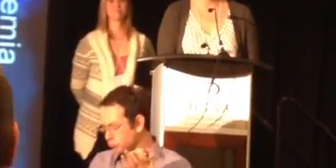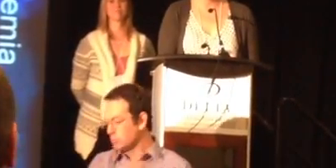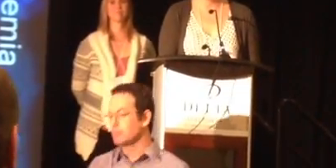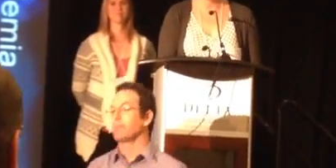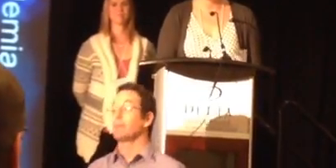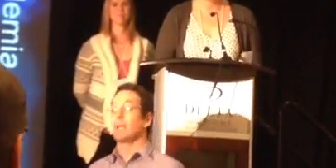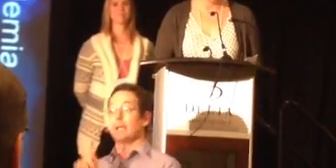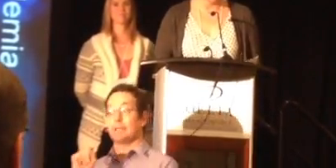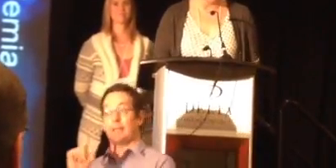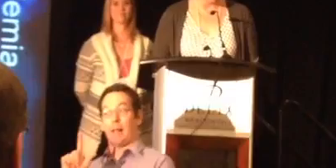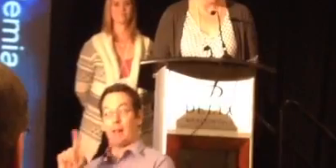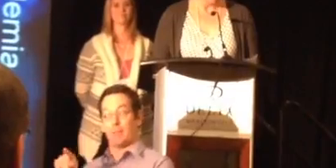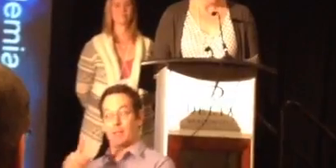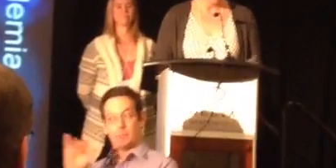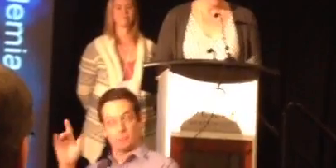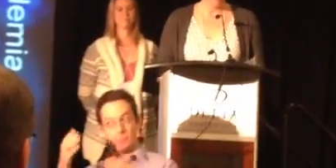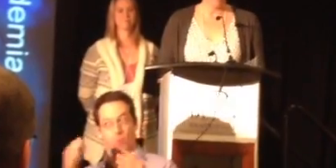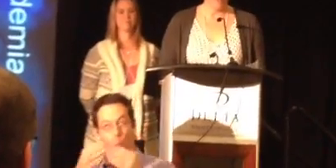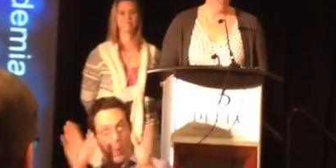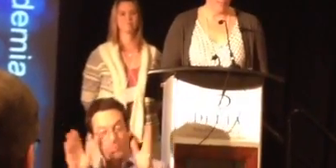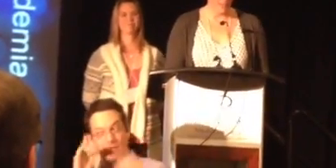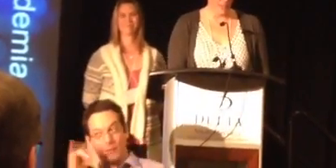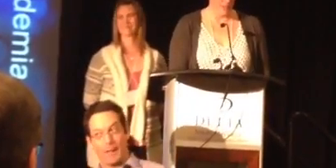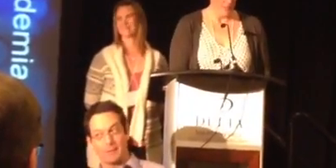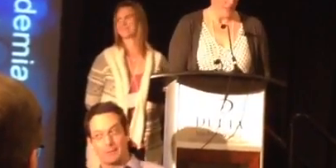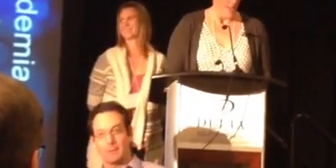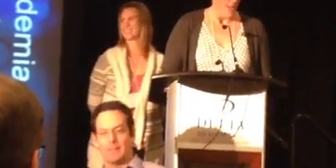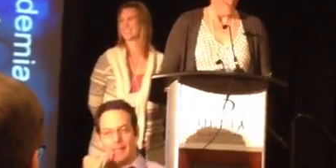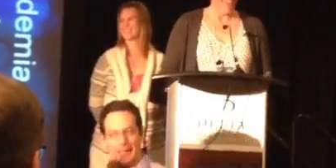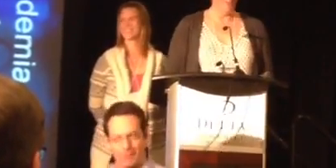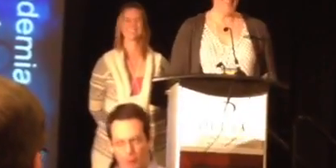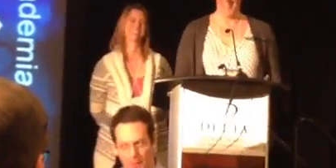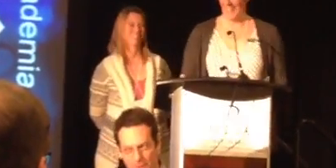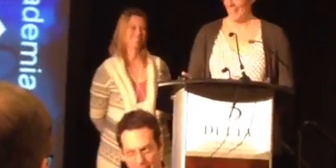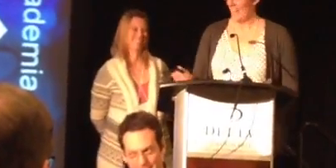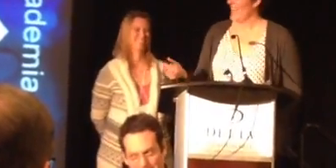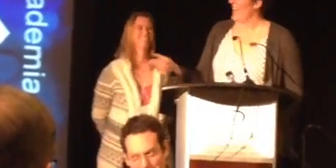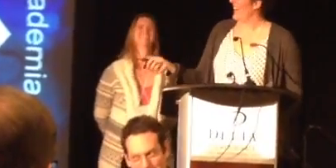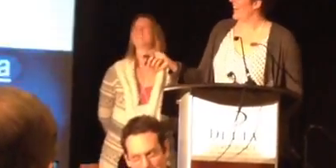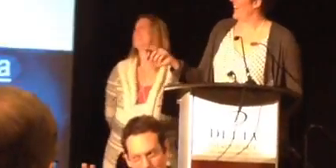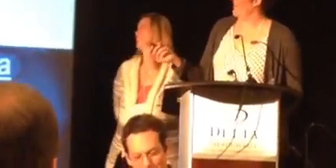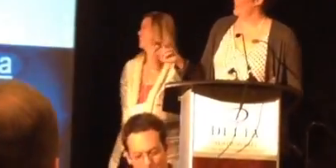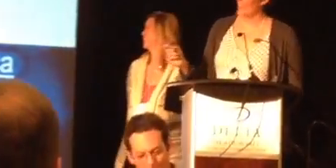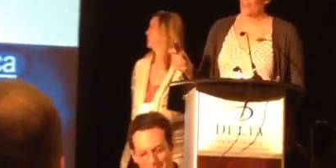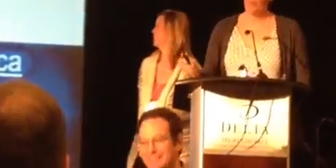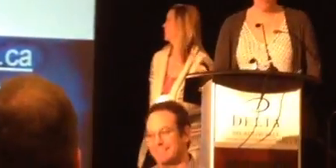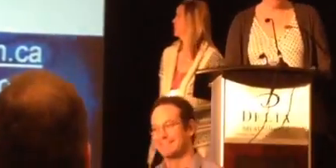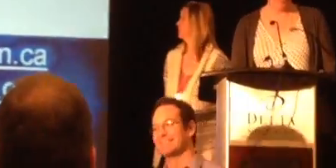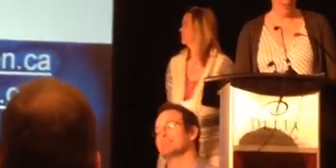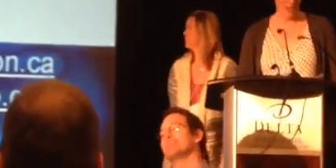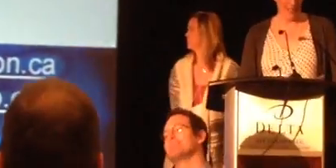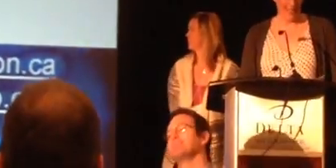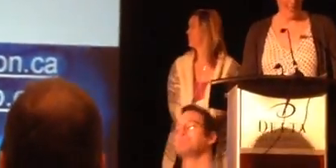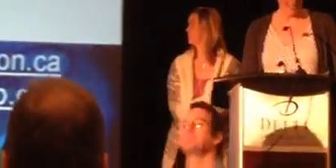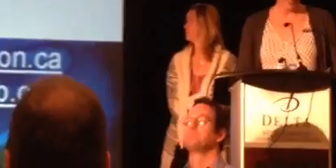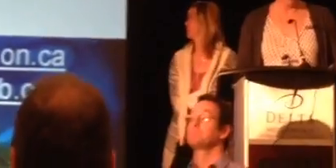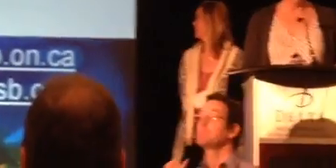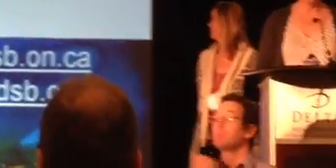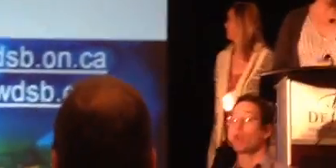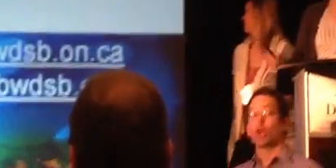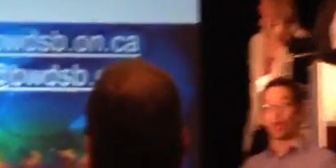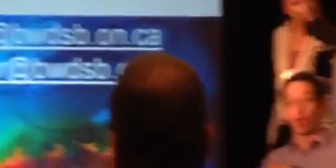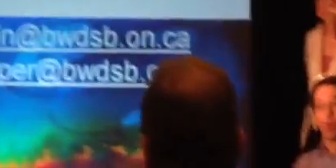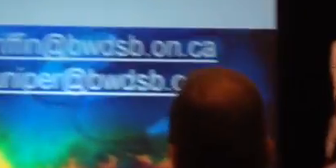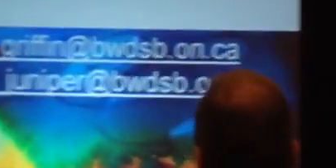funding of those opportunities, as long as they're not in San Francisco. Another opportunity locally is